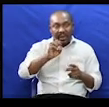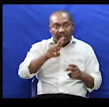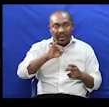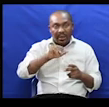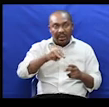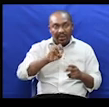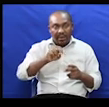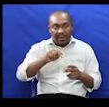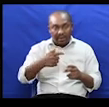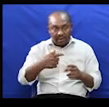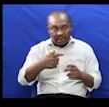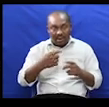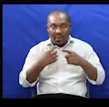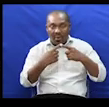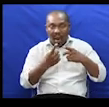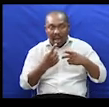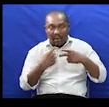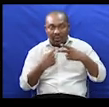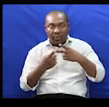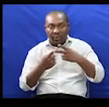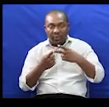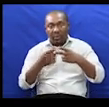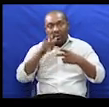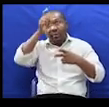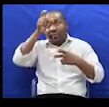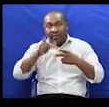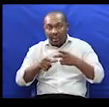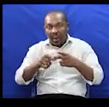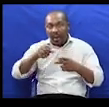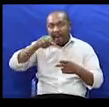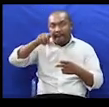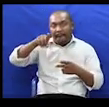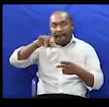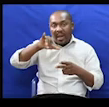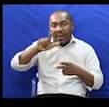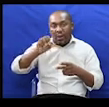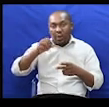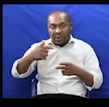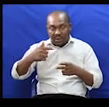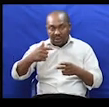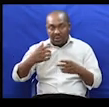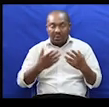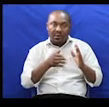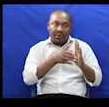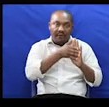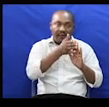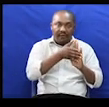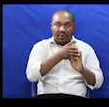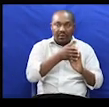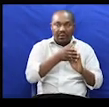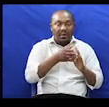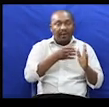experiment 2, and then experiment 3. So the first one, it is known as final